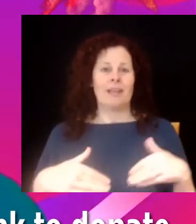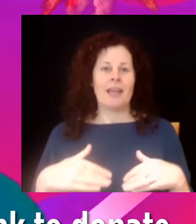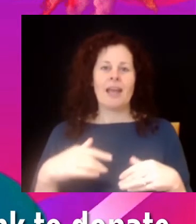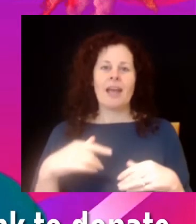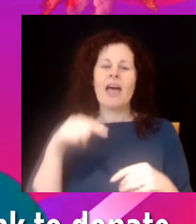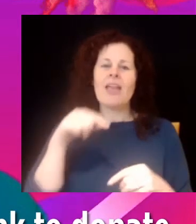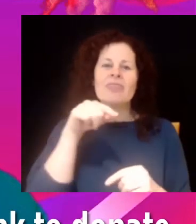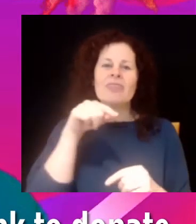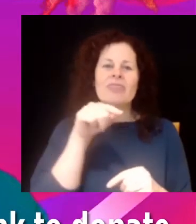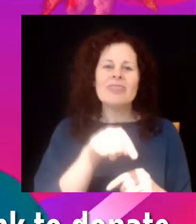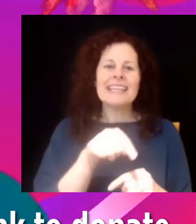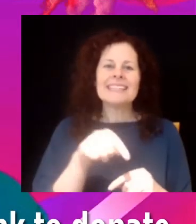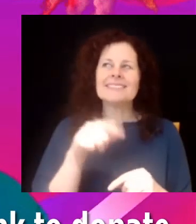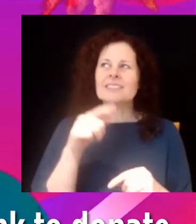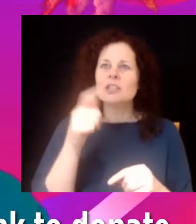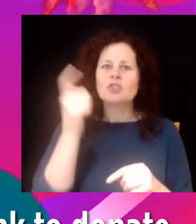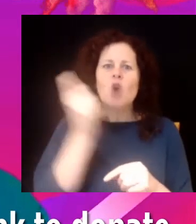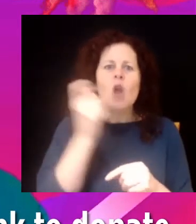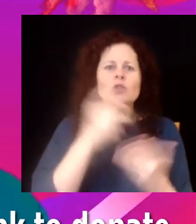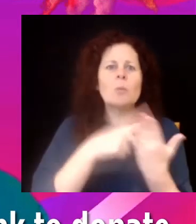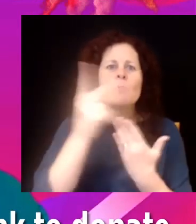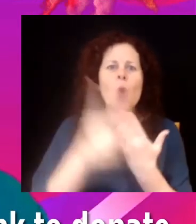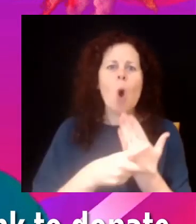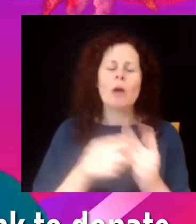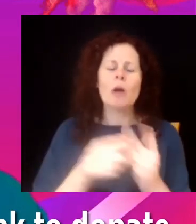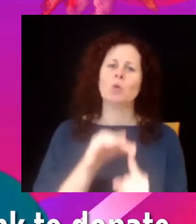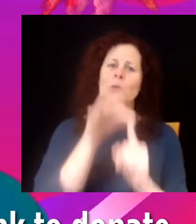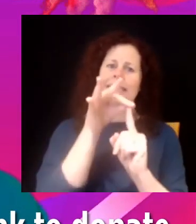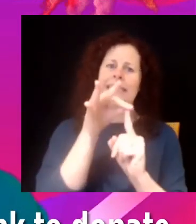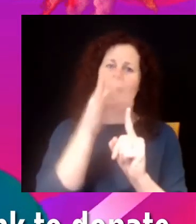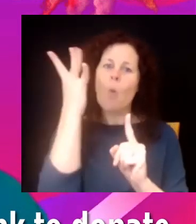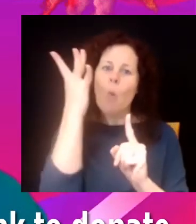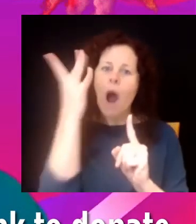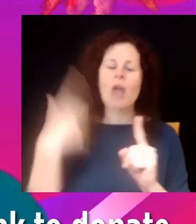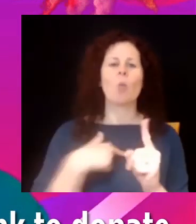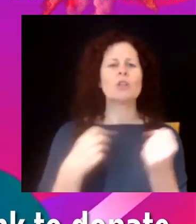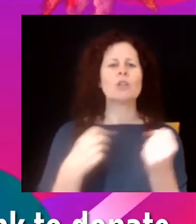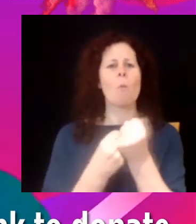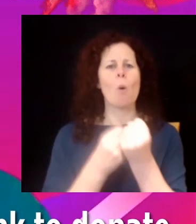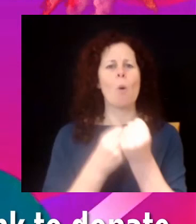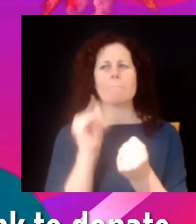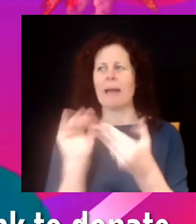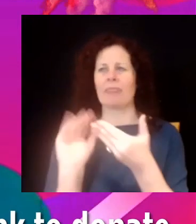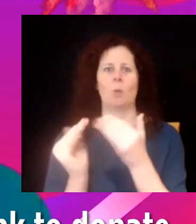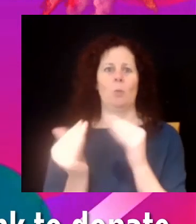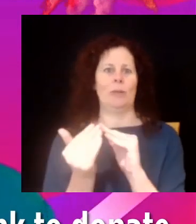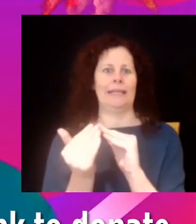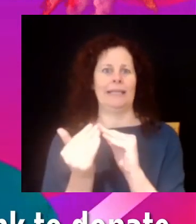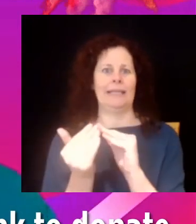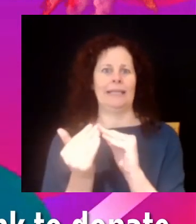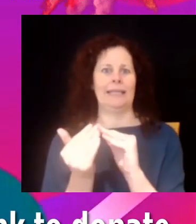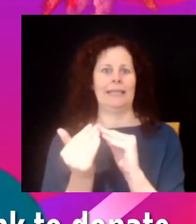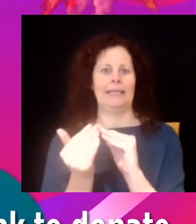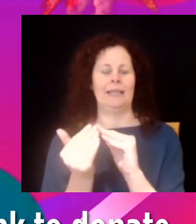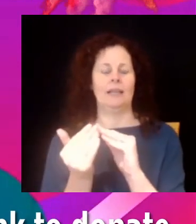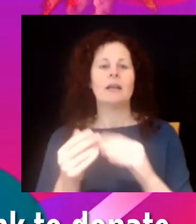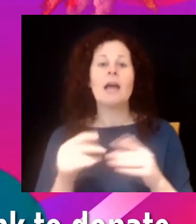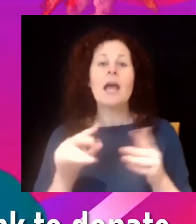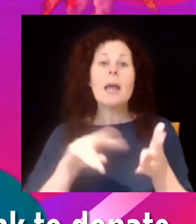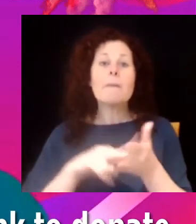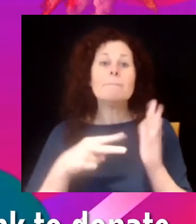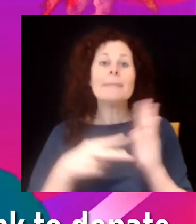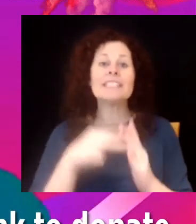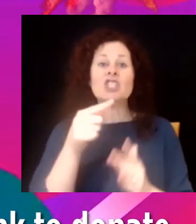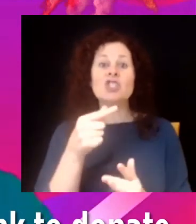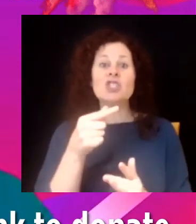scholarship programs, we're unique. We're backed by a community. We have a GSBA guarantee, which I believe is unheard of in a scholarship